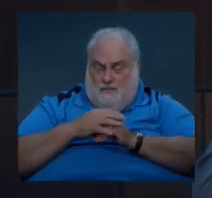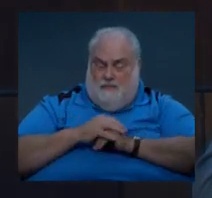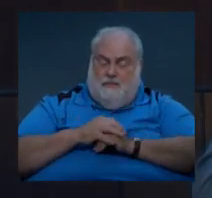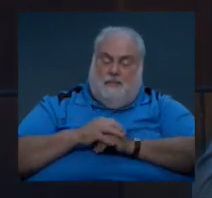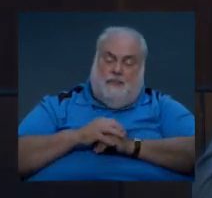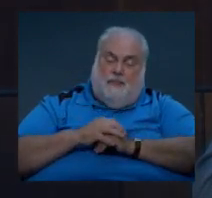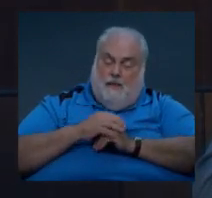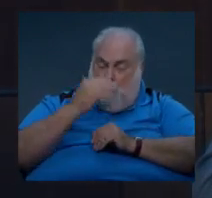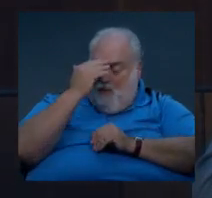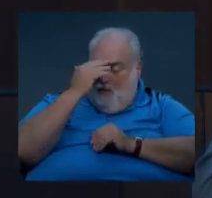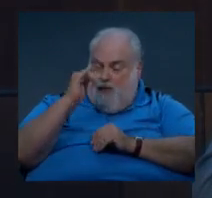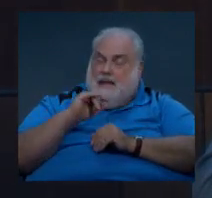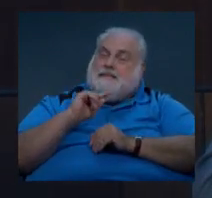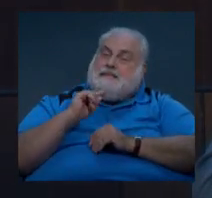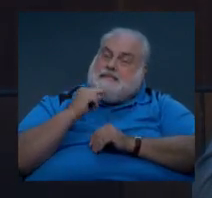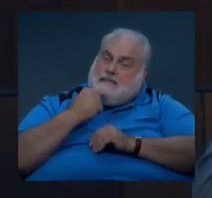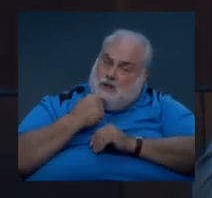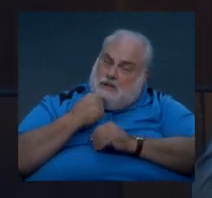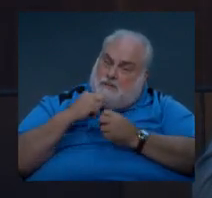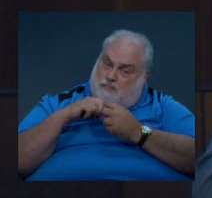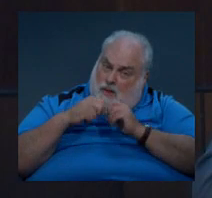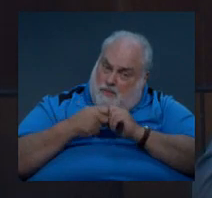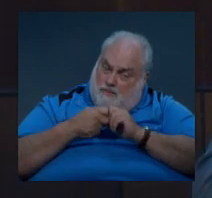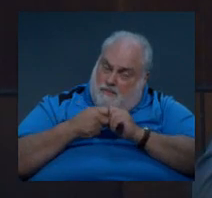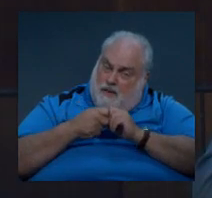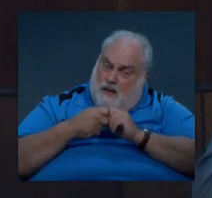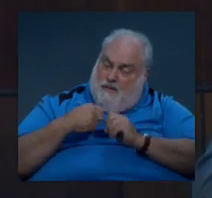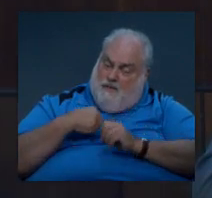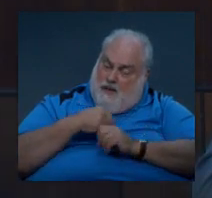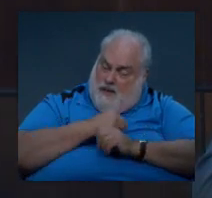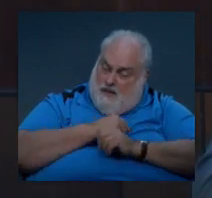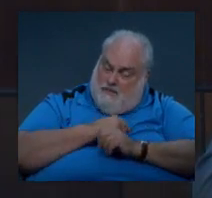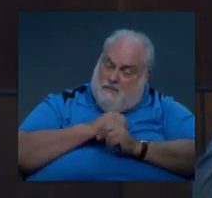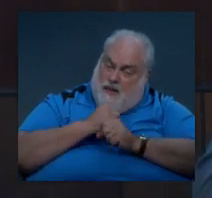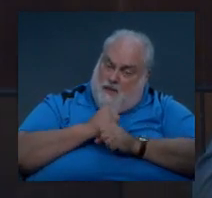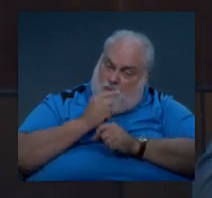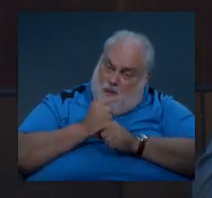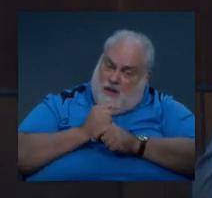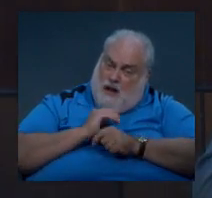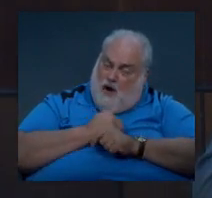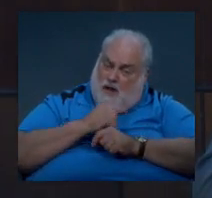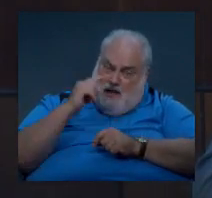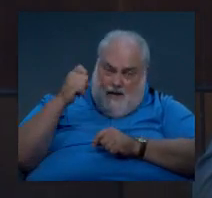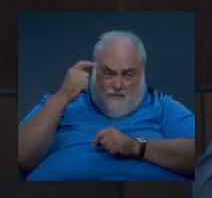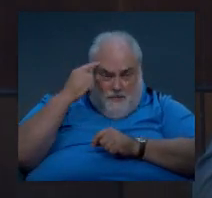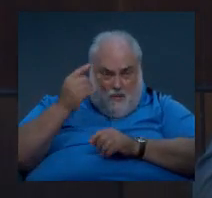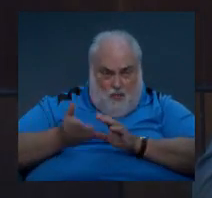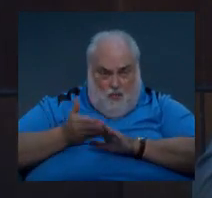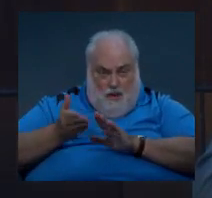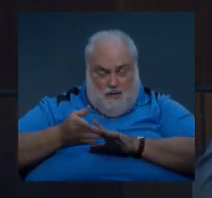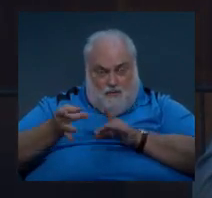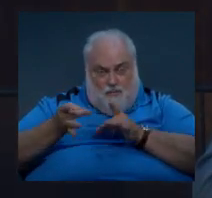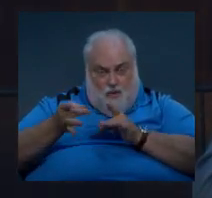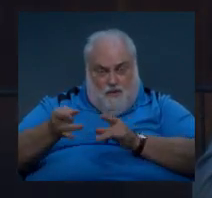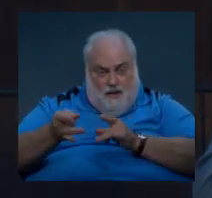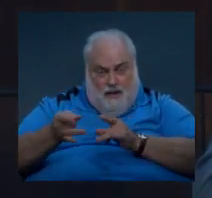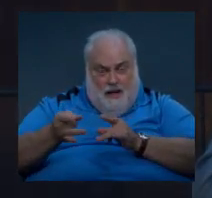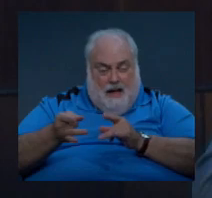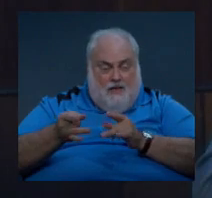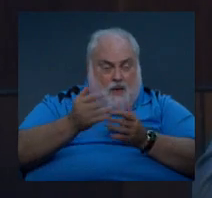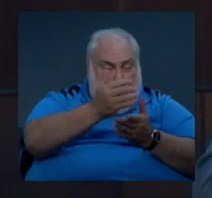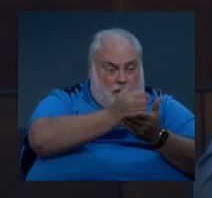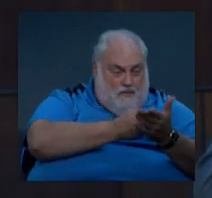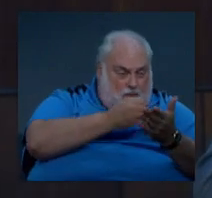as we all know, is a very serious matter. It's about us right-sizing our government to make certain that our revenues match our